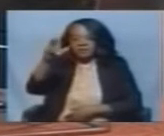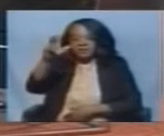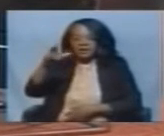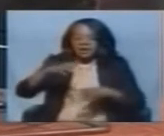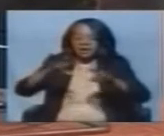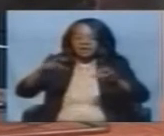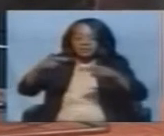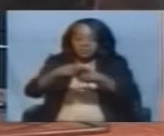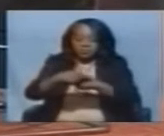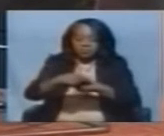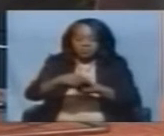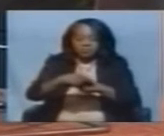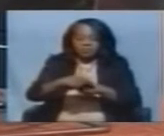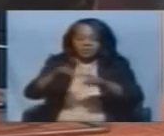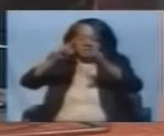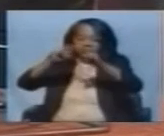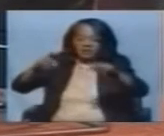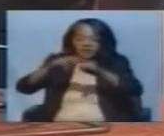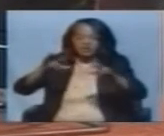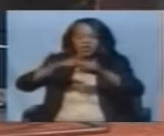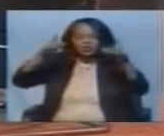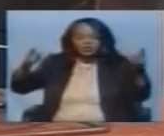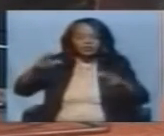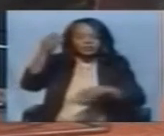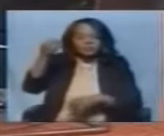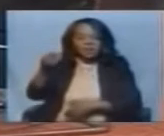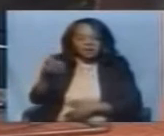money. Yeah. Why is that so? Look,